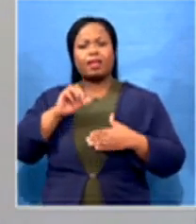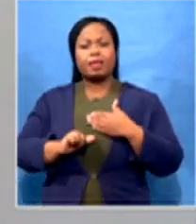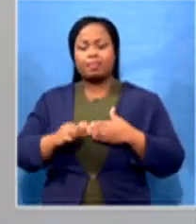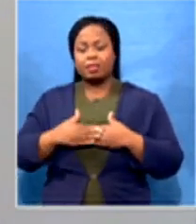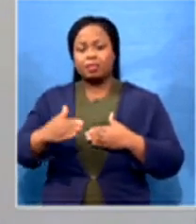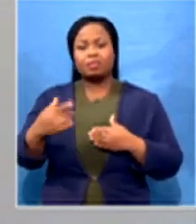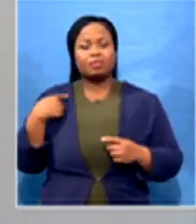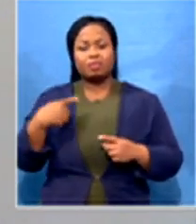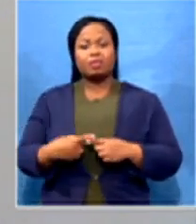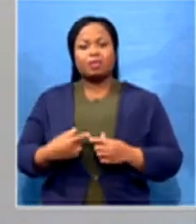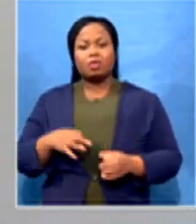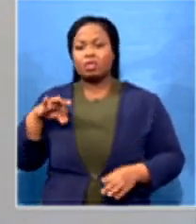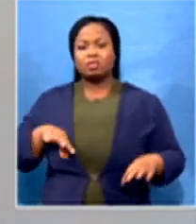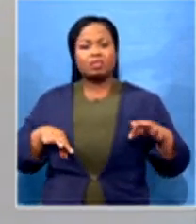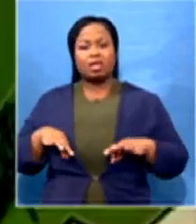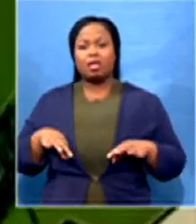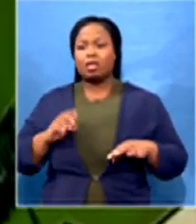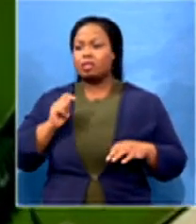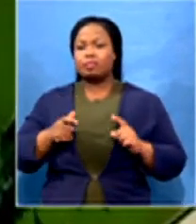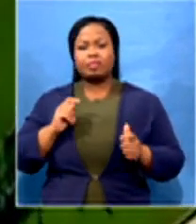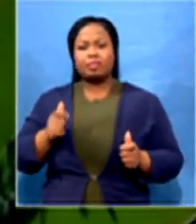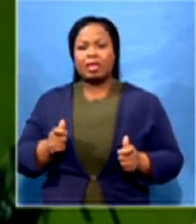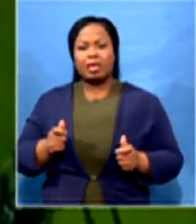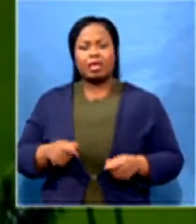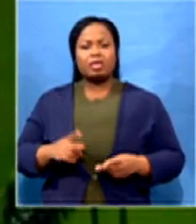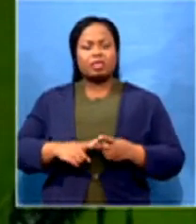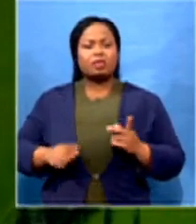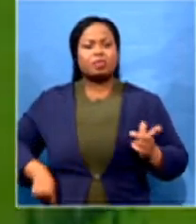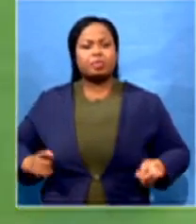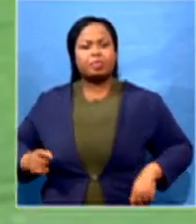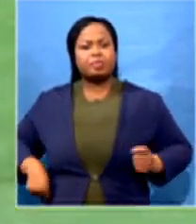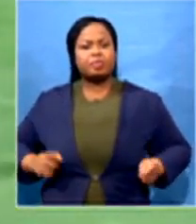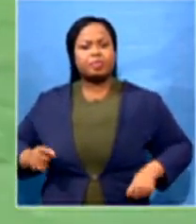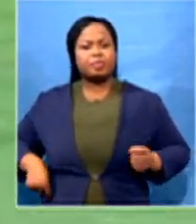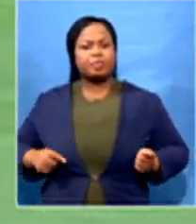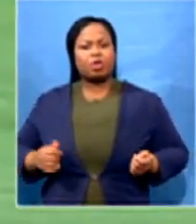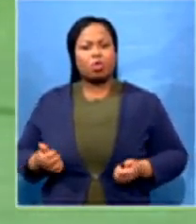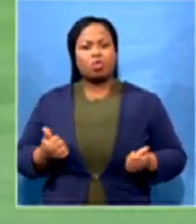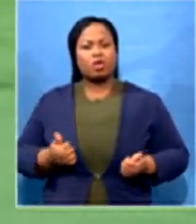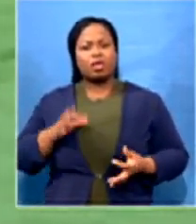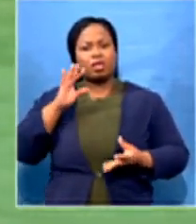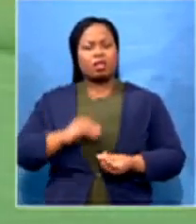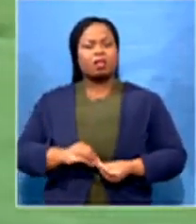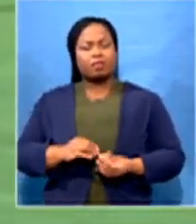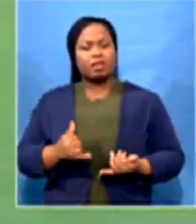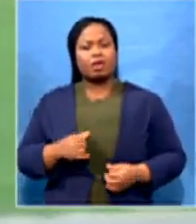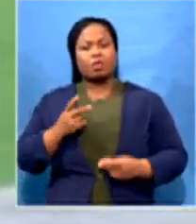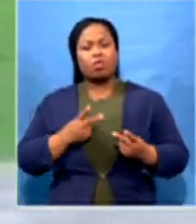line. Salaries were being paid, expenses had accumulated, and